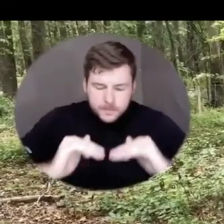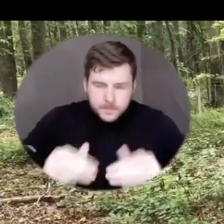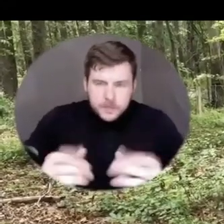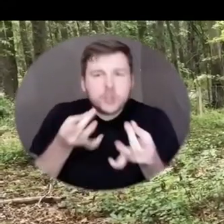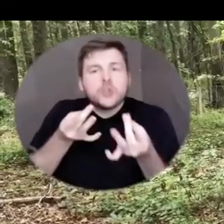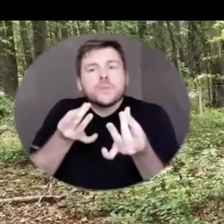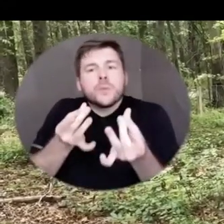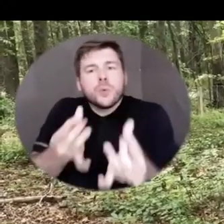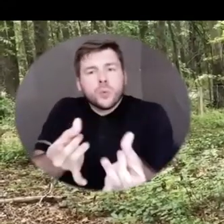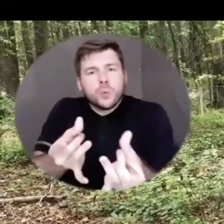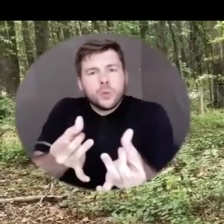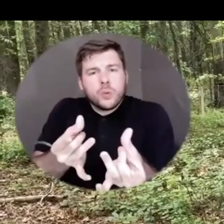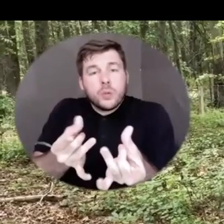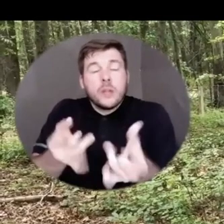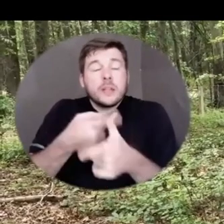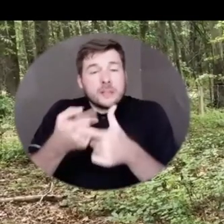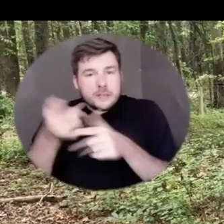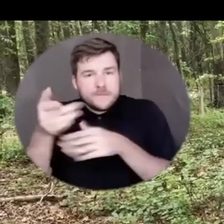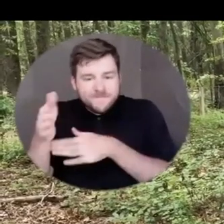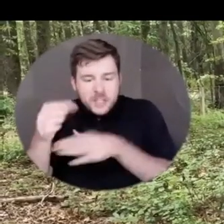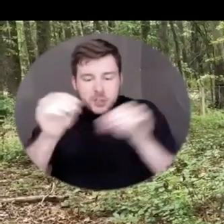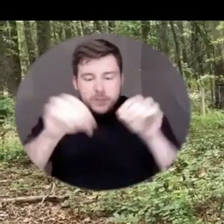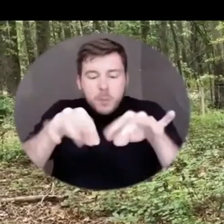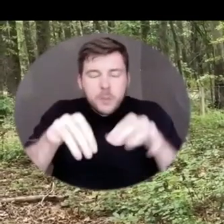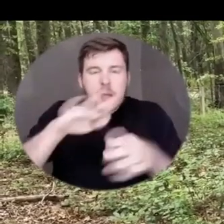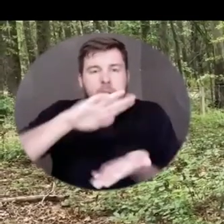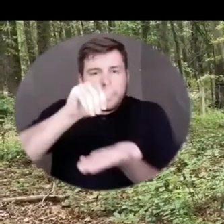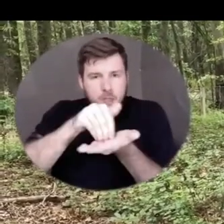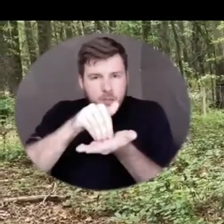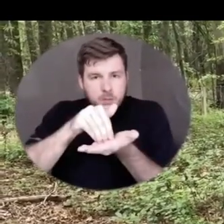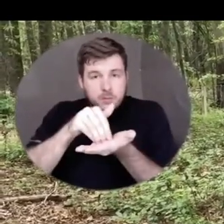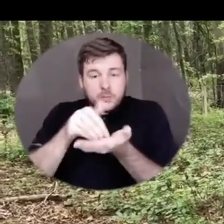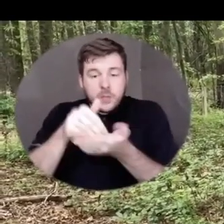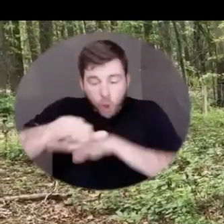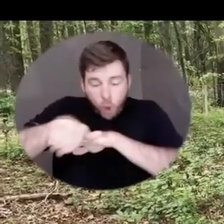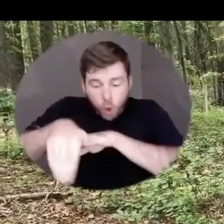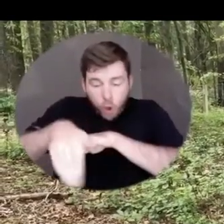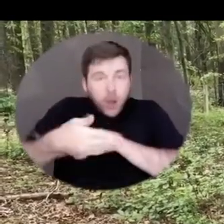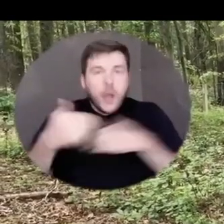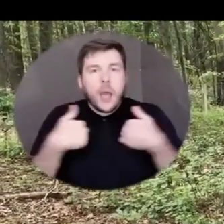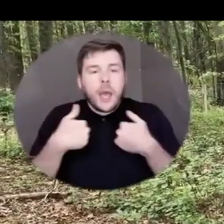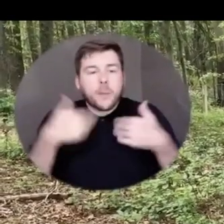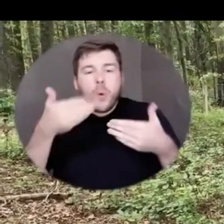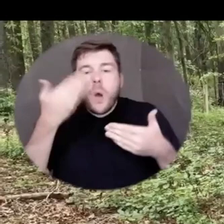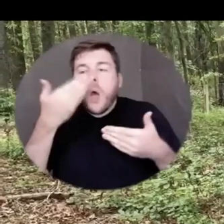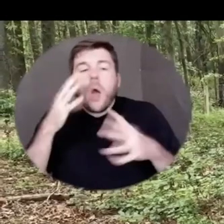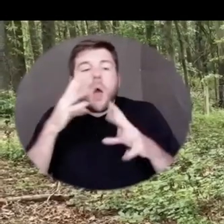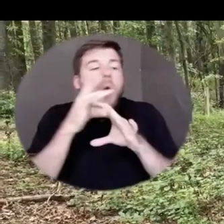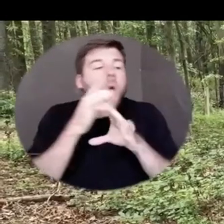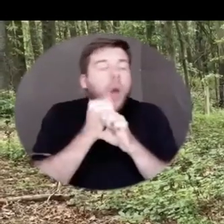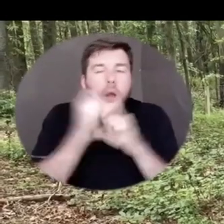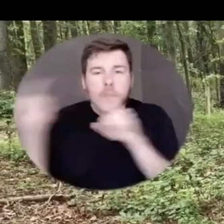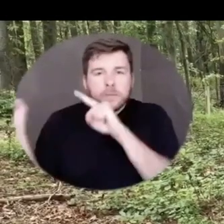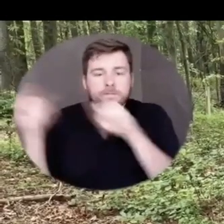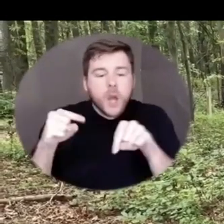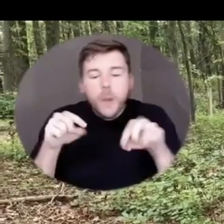nearby, and they come to check out the food in the middle. And when they do, because that baby oil is in the sand, it leaves really good footprint impression. So it's a great way to see